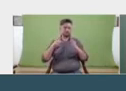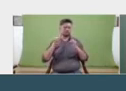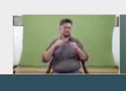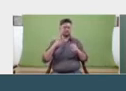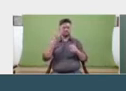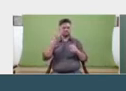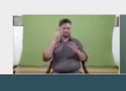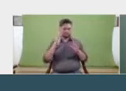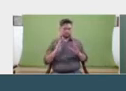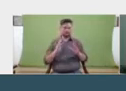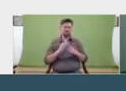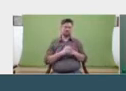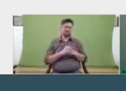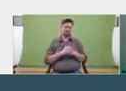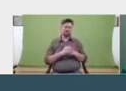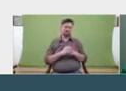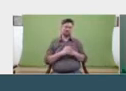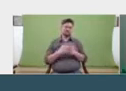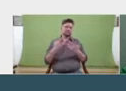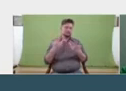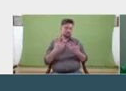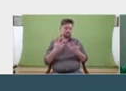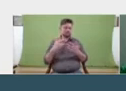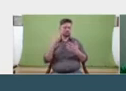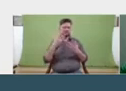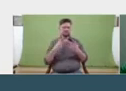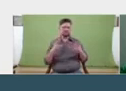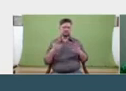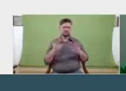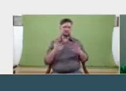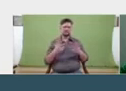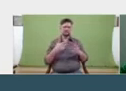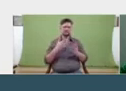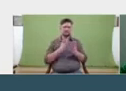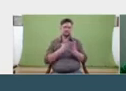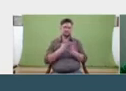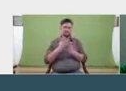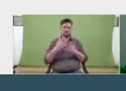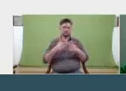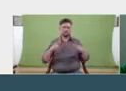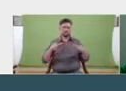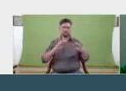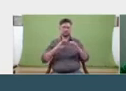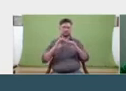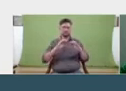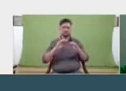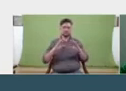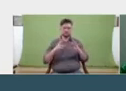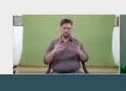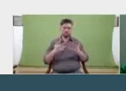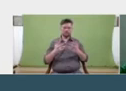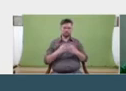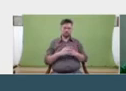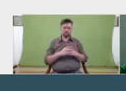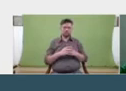basically because the modalities are different one is uh sign language uses space as the modality